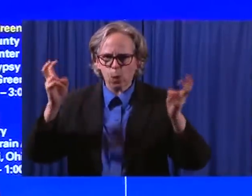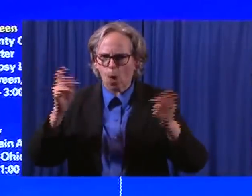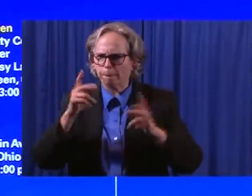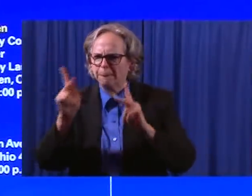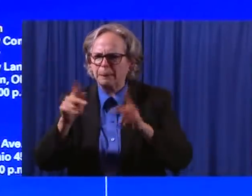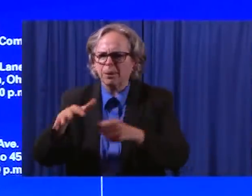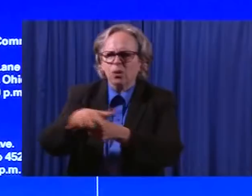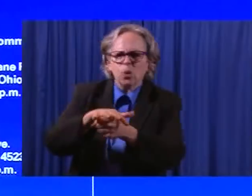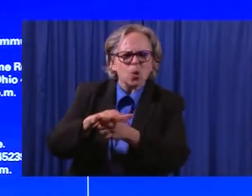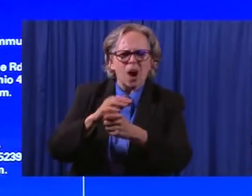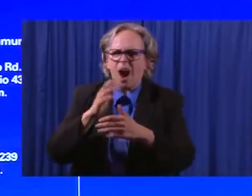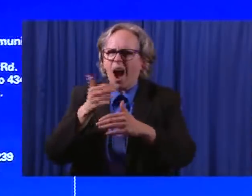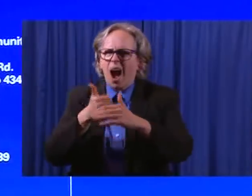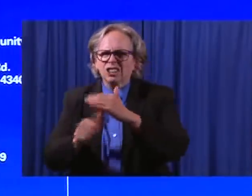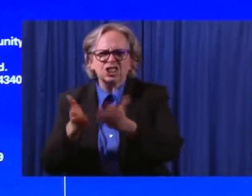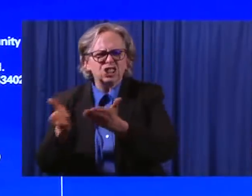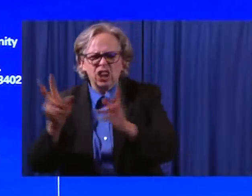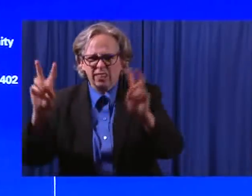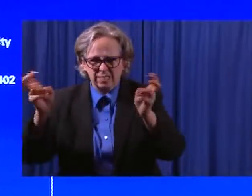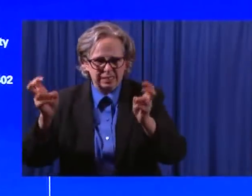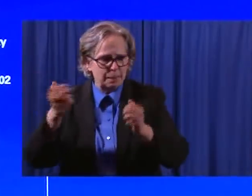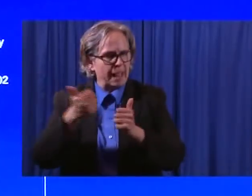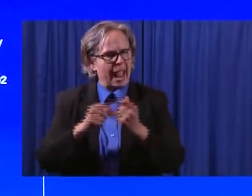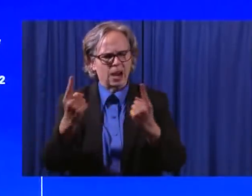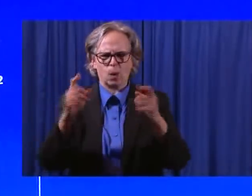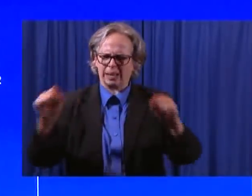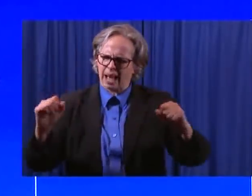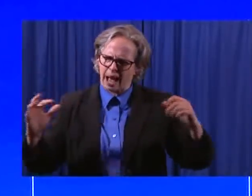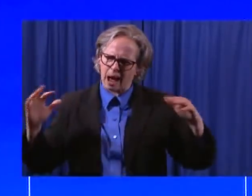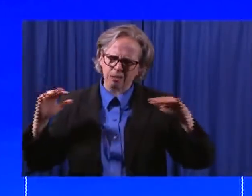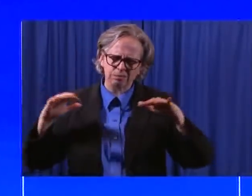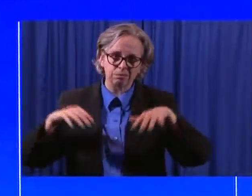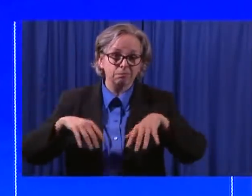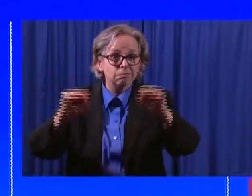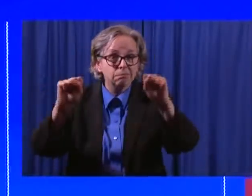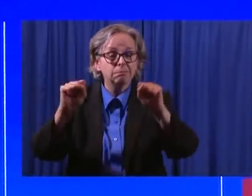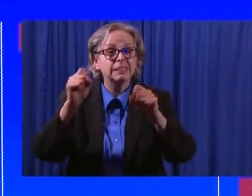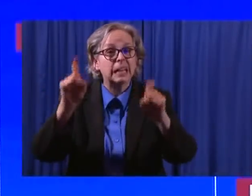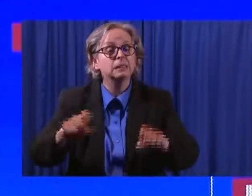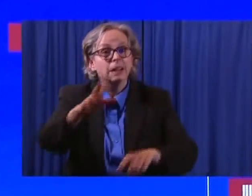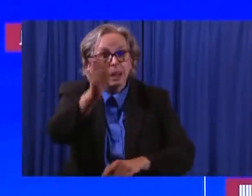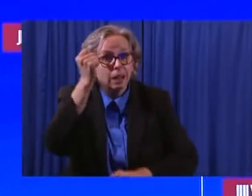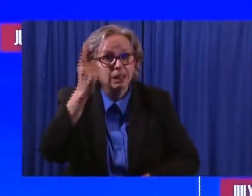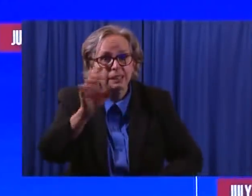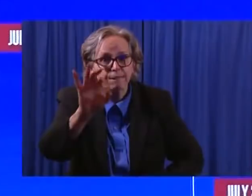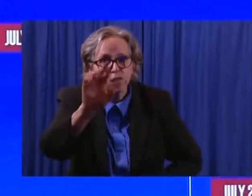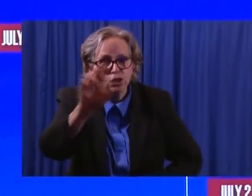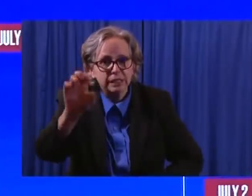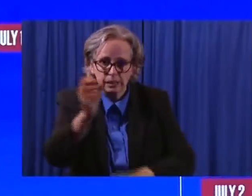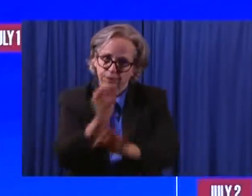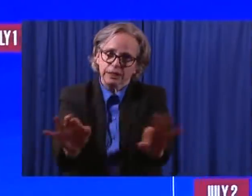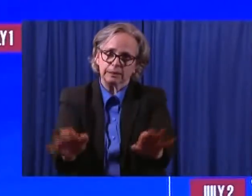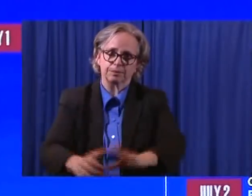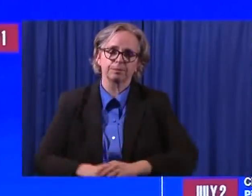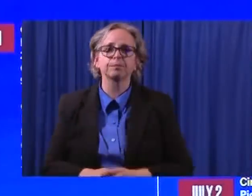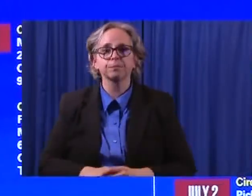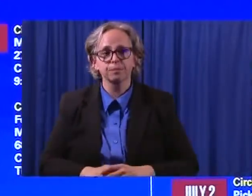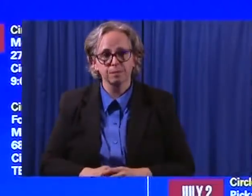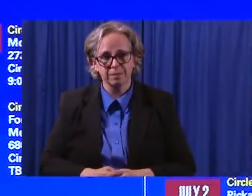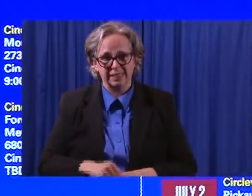can come in. As far as these sites, it is free. We're adding locations where we're seeing an increase in positive